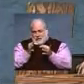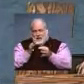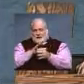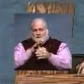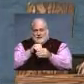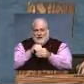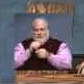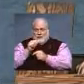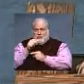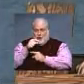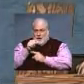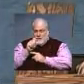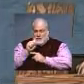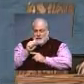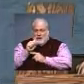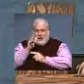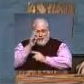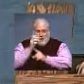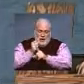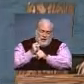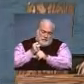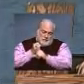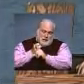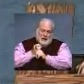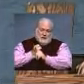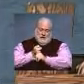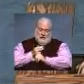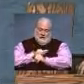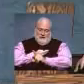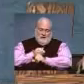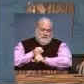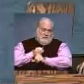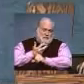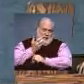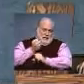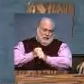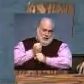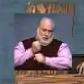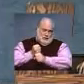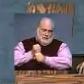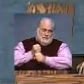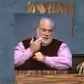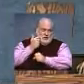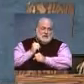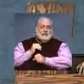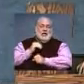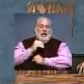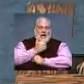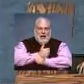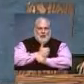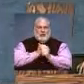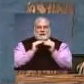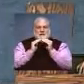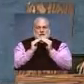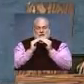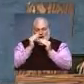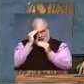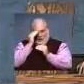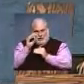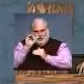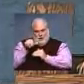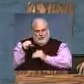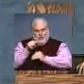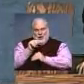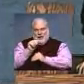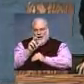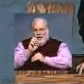apartments that will affect all of us for a very long time because it's our city. I know you care.